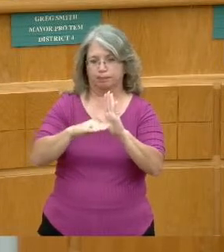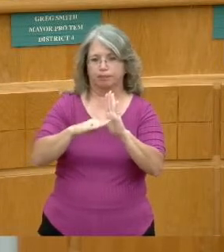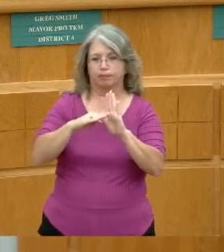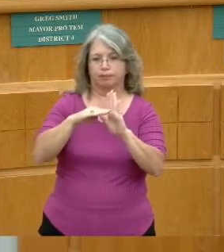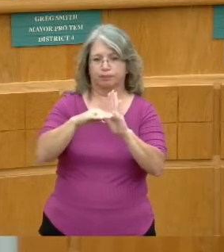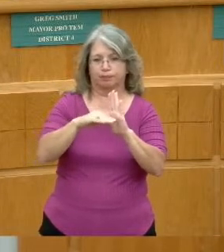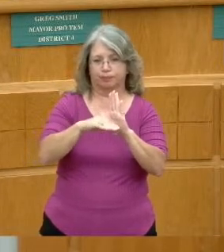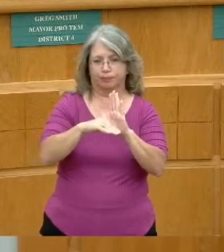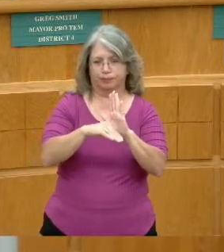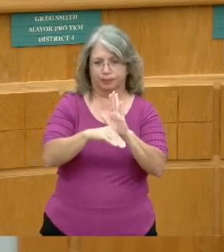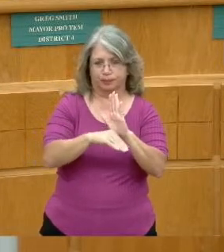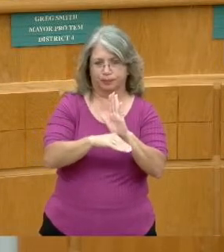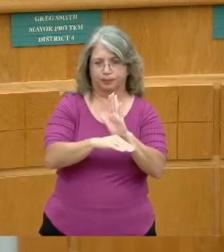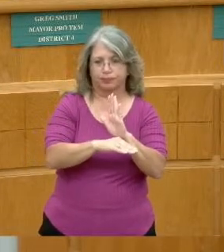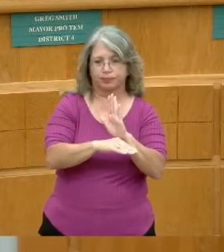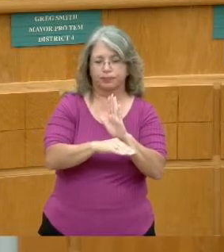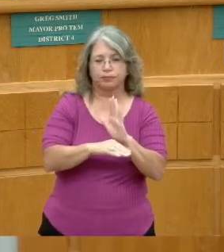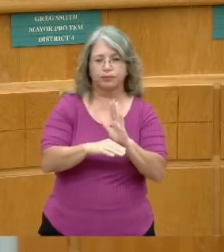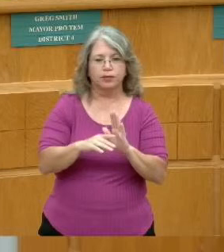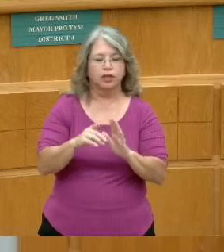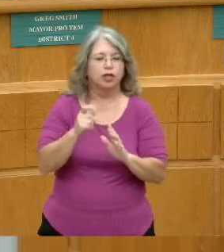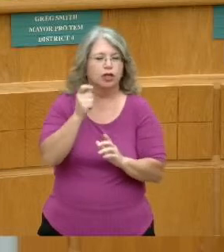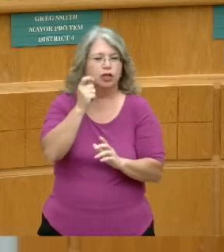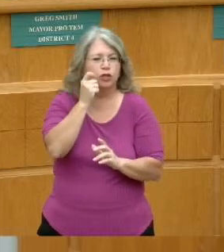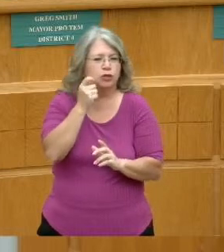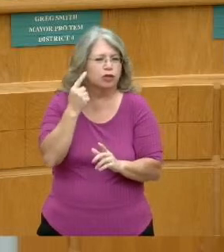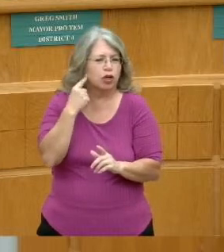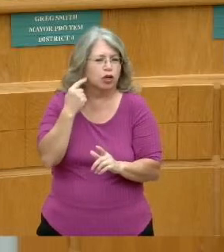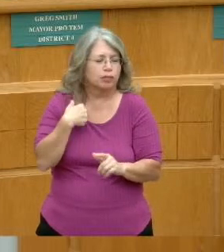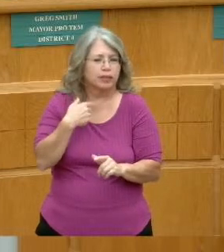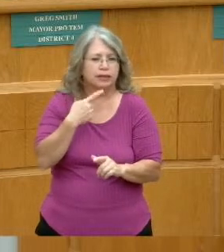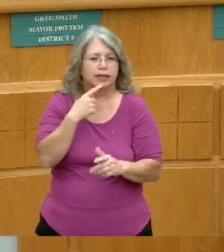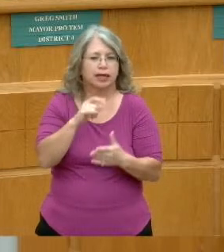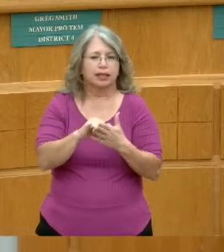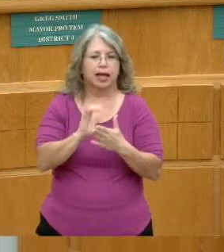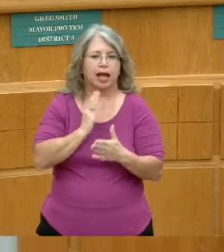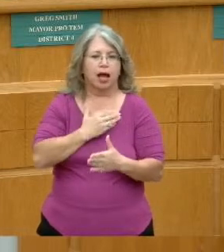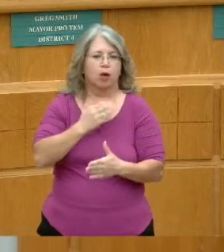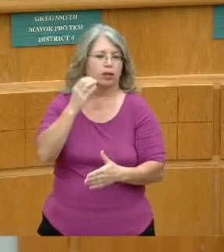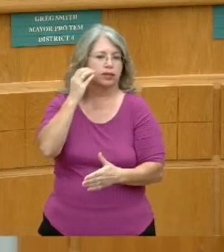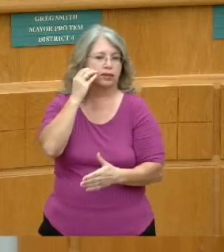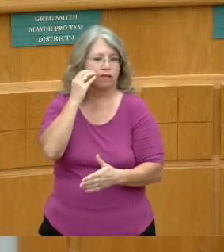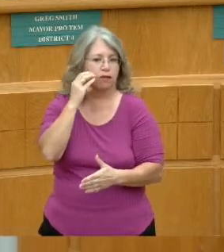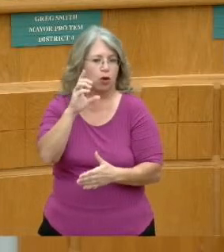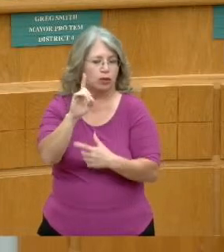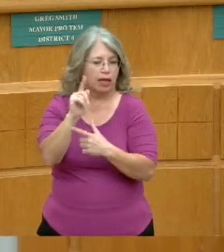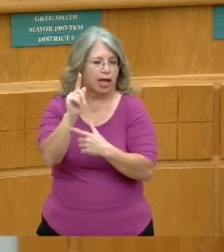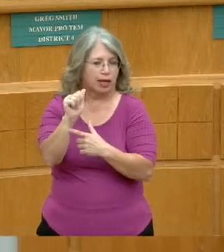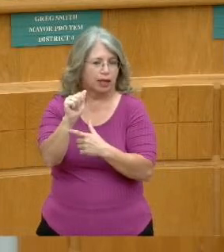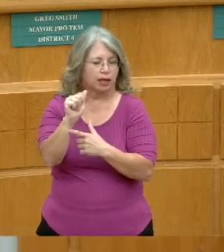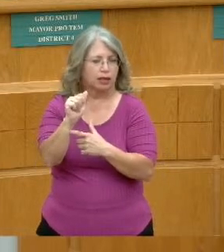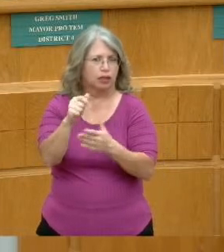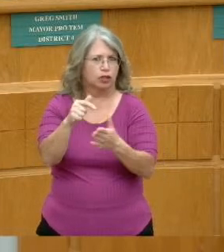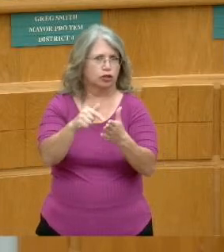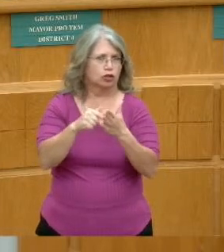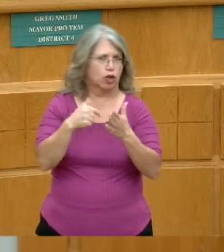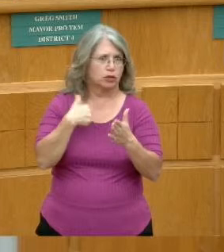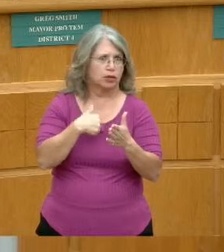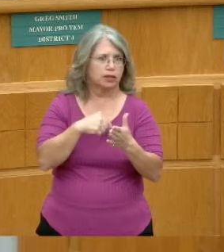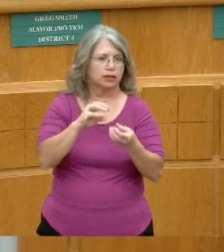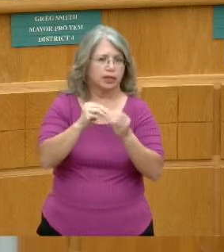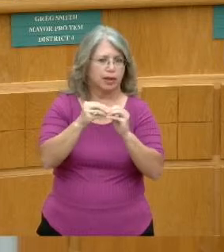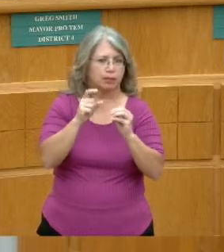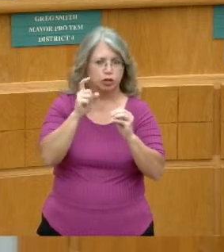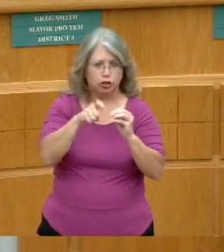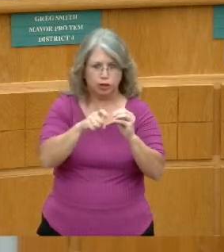that you just heard me say that the cell phone metrics are telling us that these numbers should be going up, but what we're observing through the